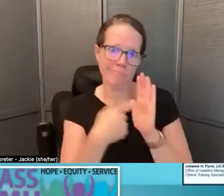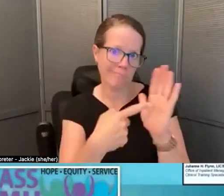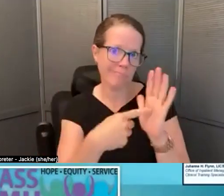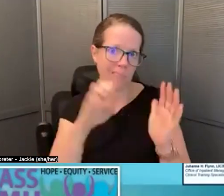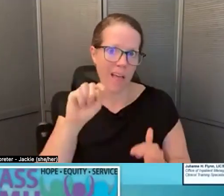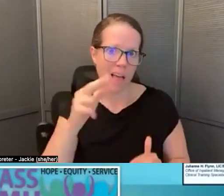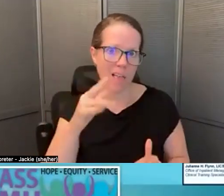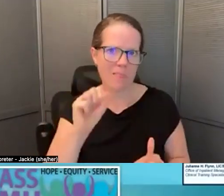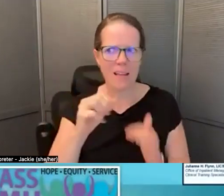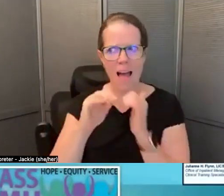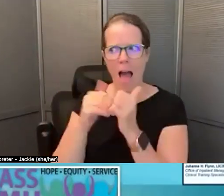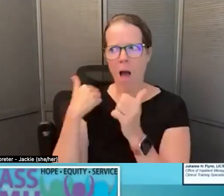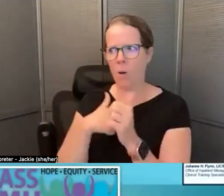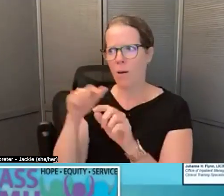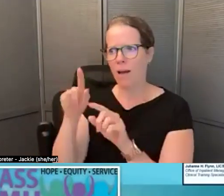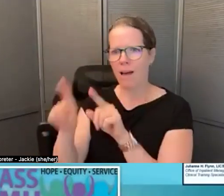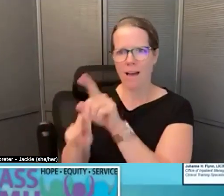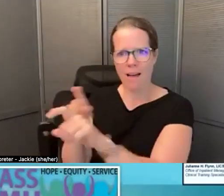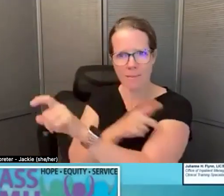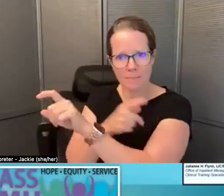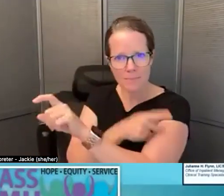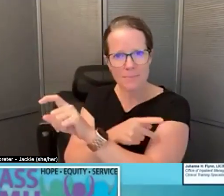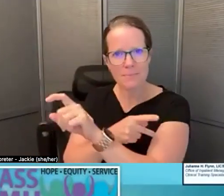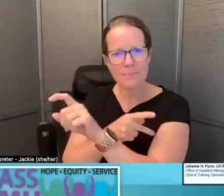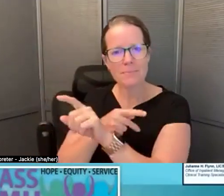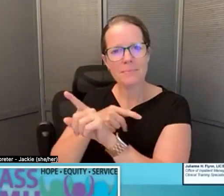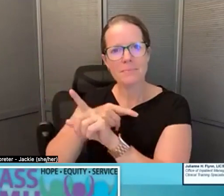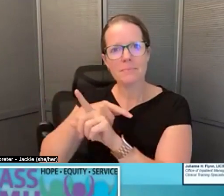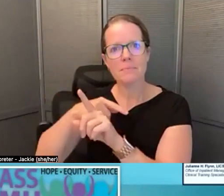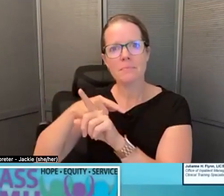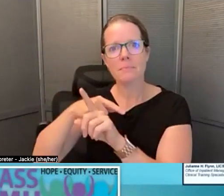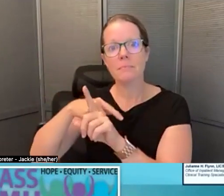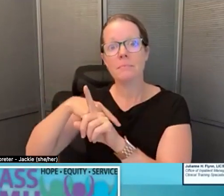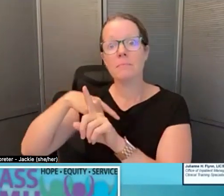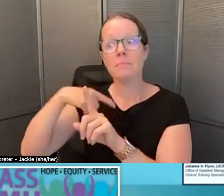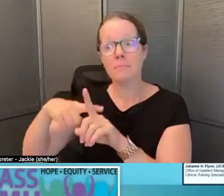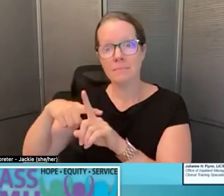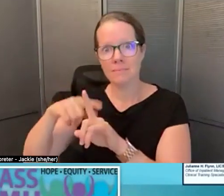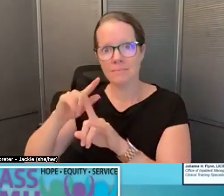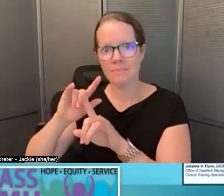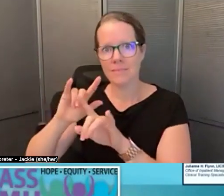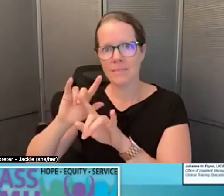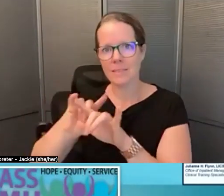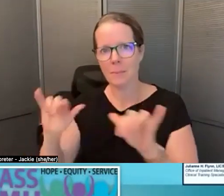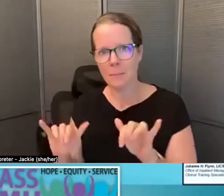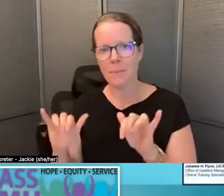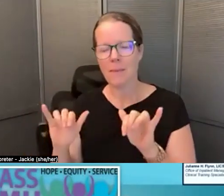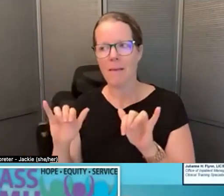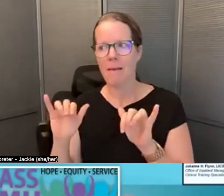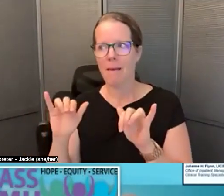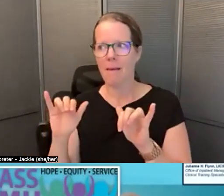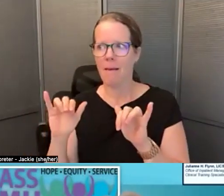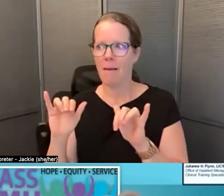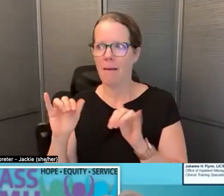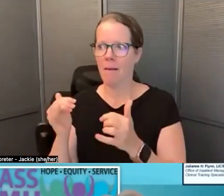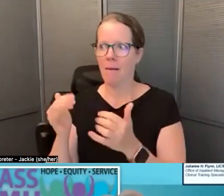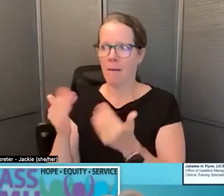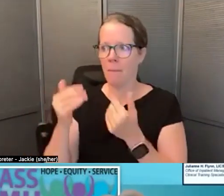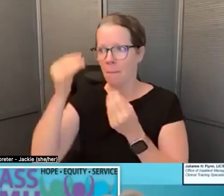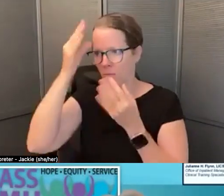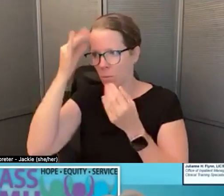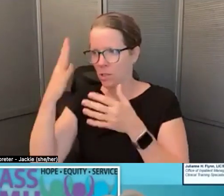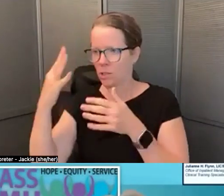of the patients, as well as the need to rapidly inform, practices, unit workflow,